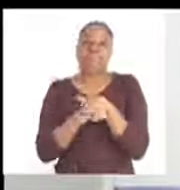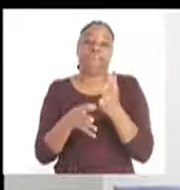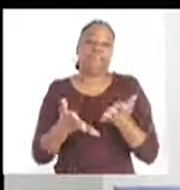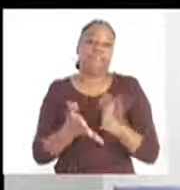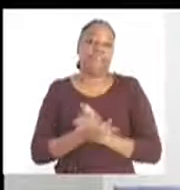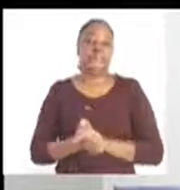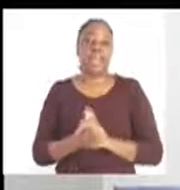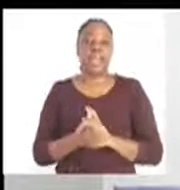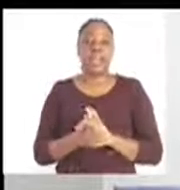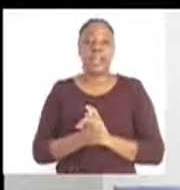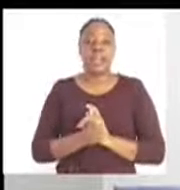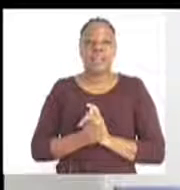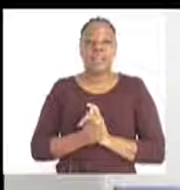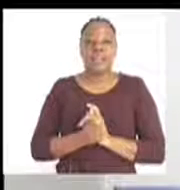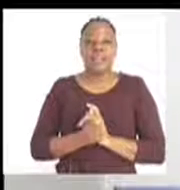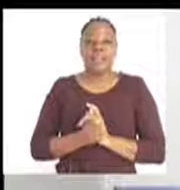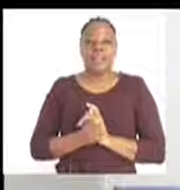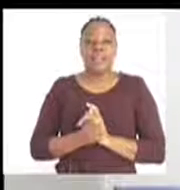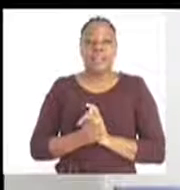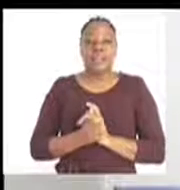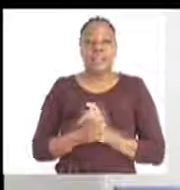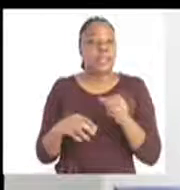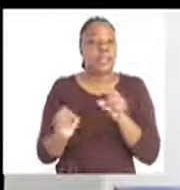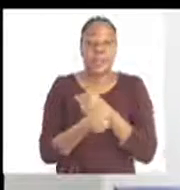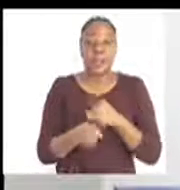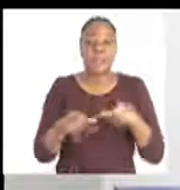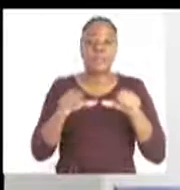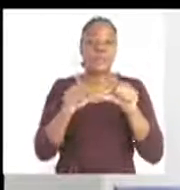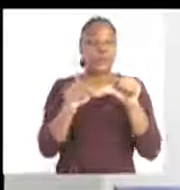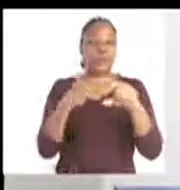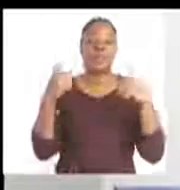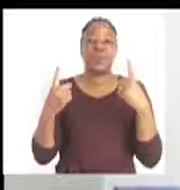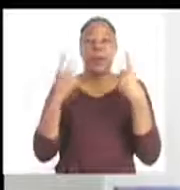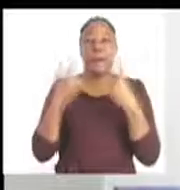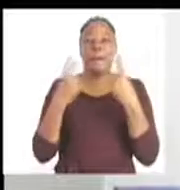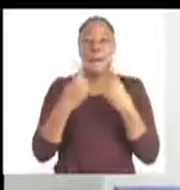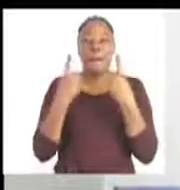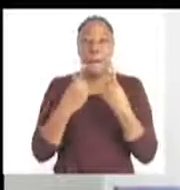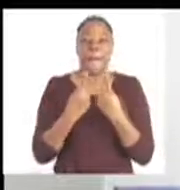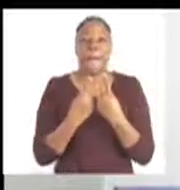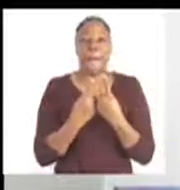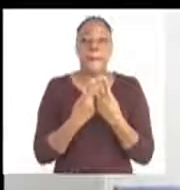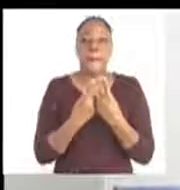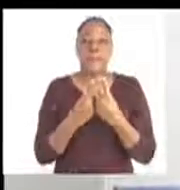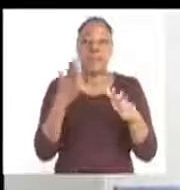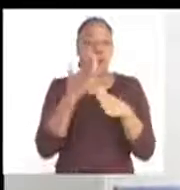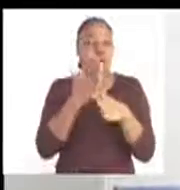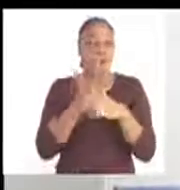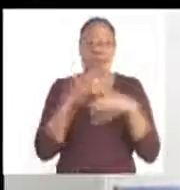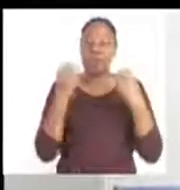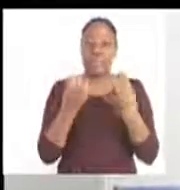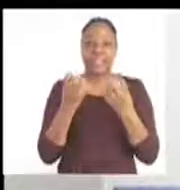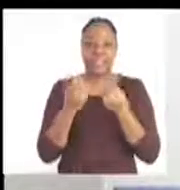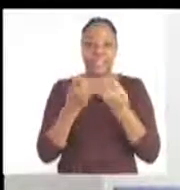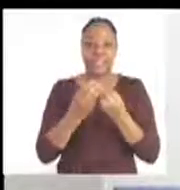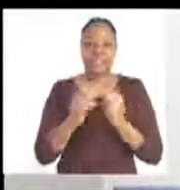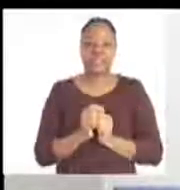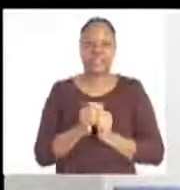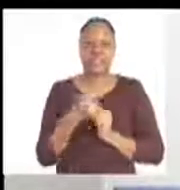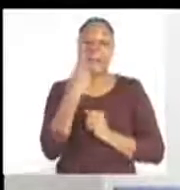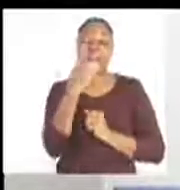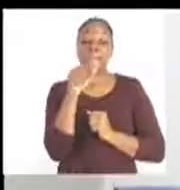can do. But I know that you are going to enjoy this game. And you can play it with mom, dad, your brother, your sister, uncle, auntie,